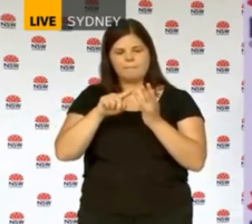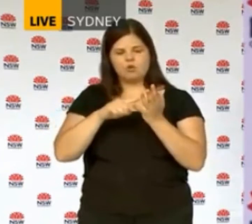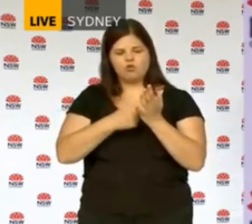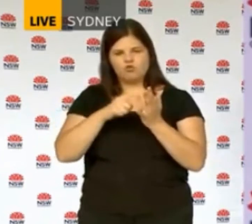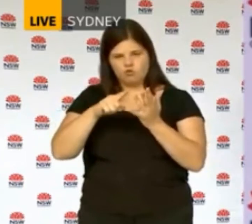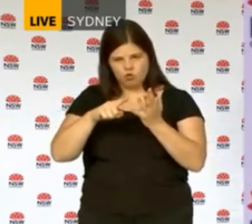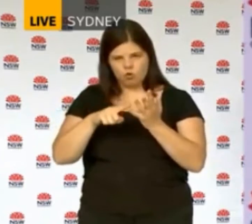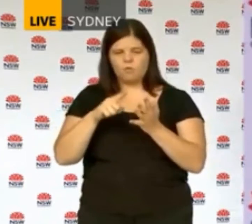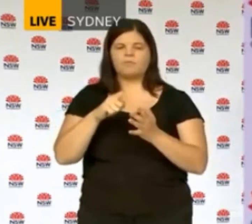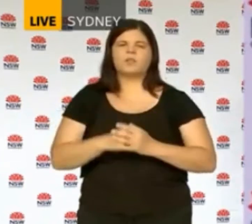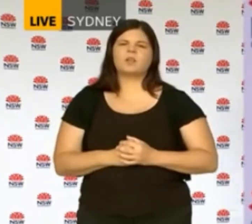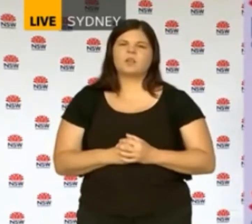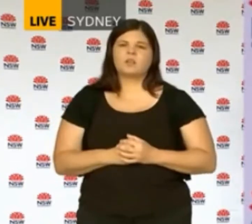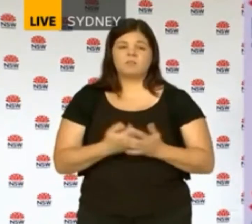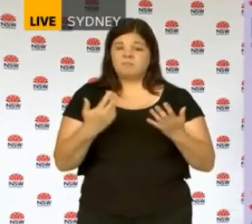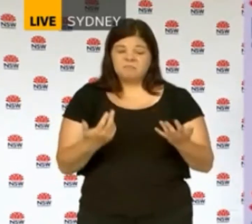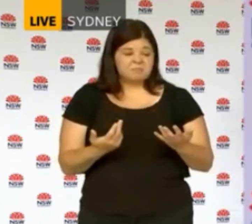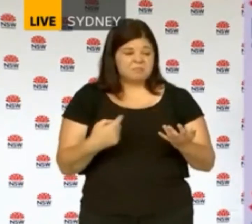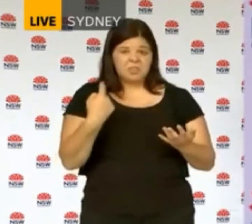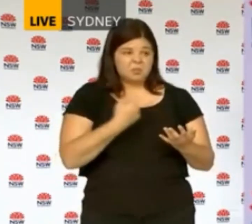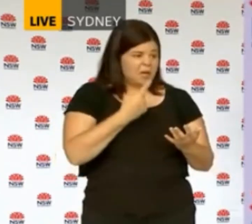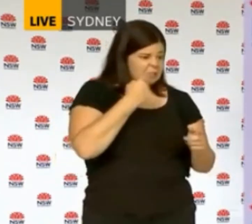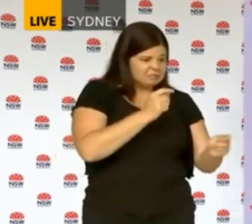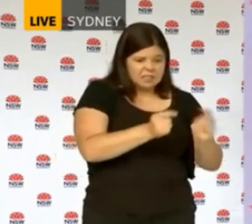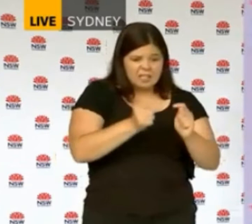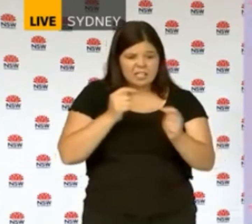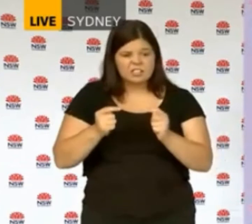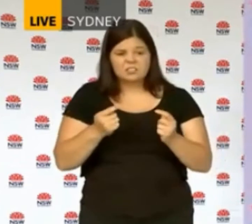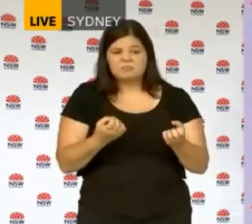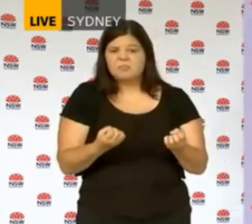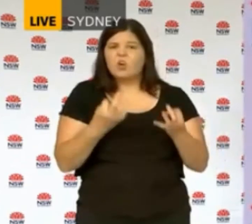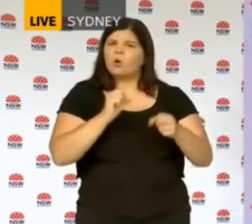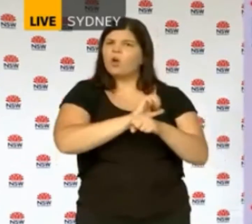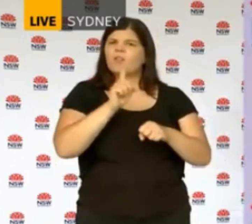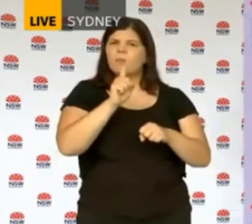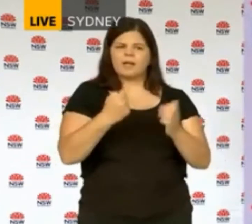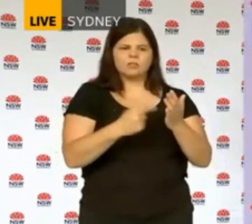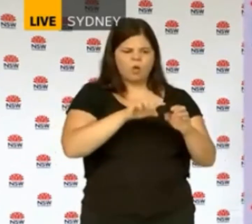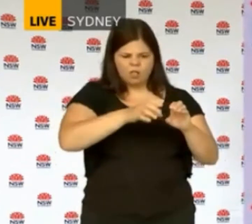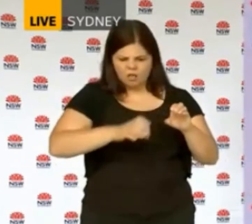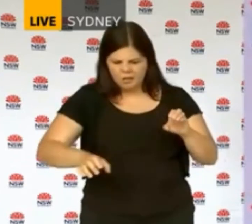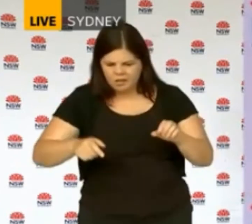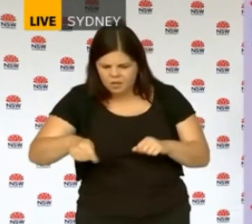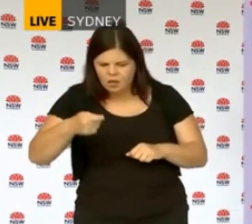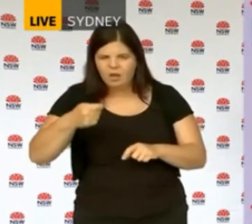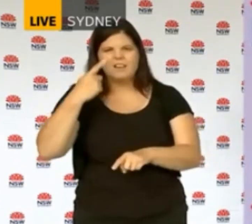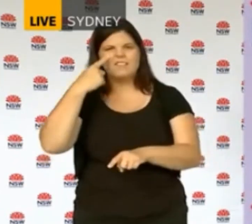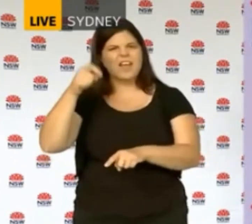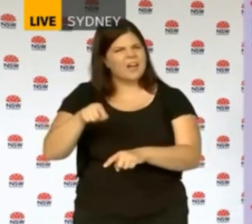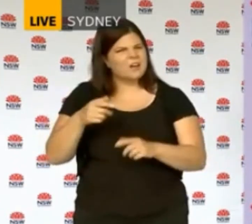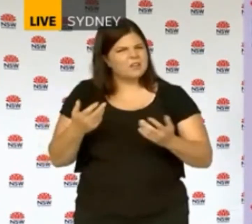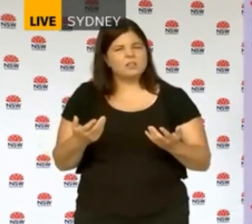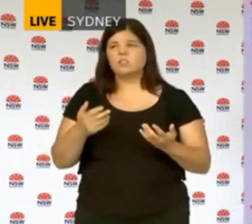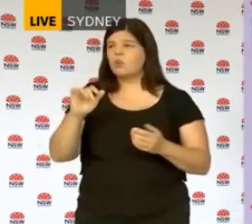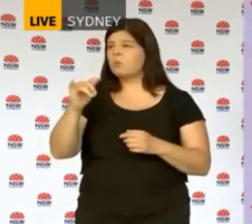or returned travellers who tested positive from this area. Now, obviously, this is a time of year where we have lots of mobility, so we can't exclude